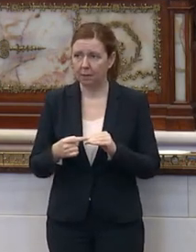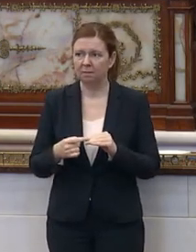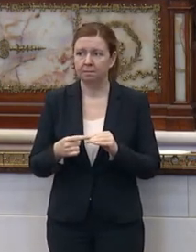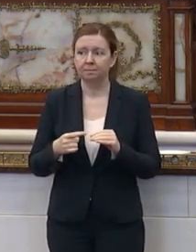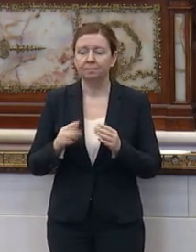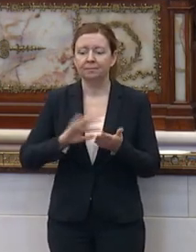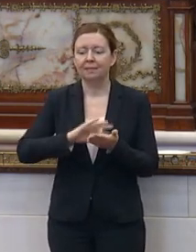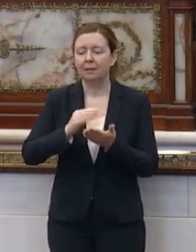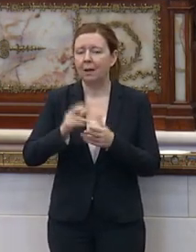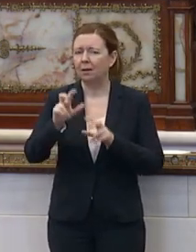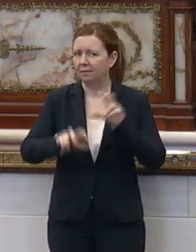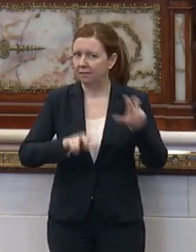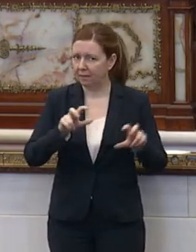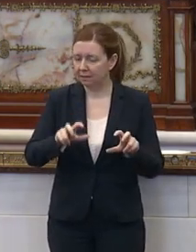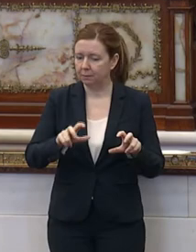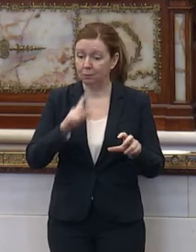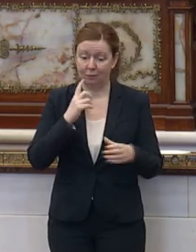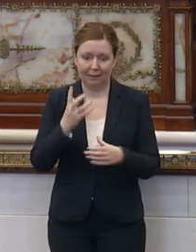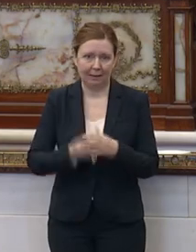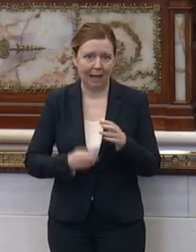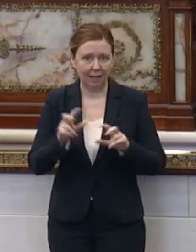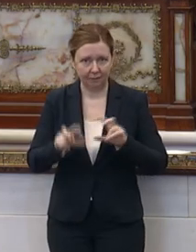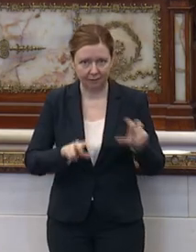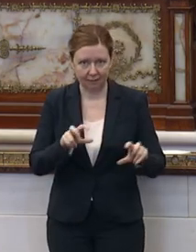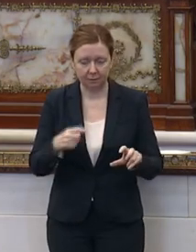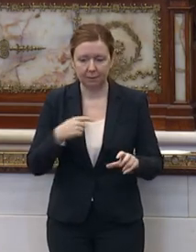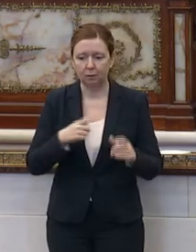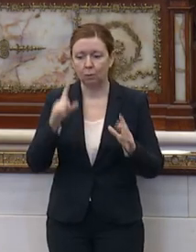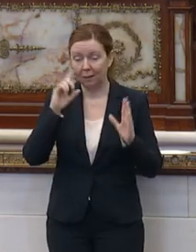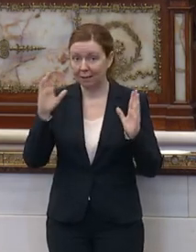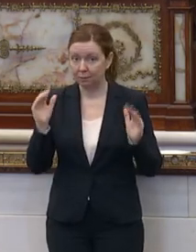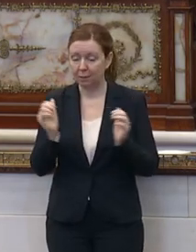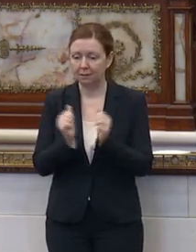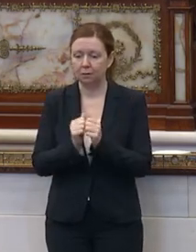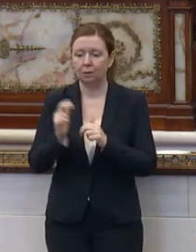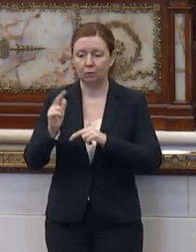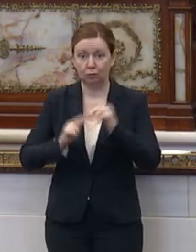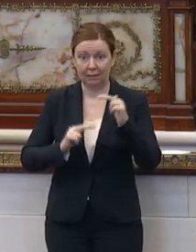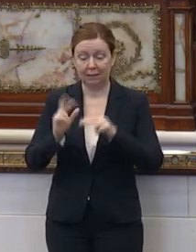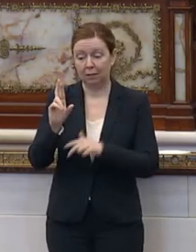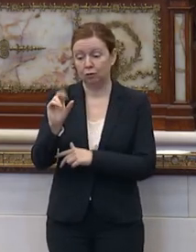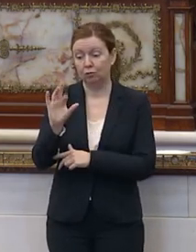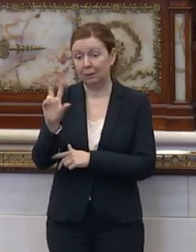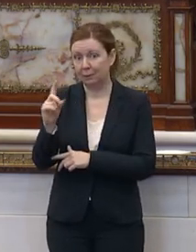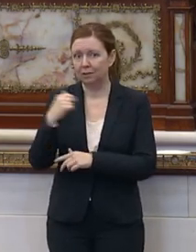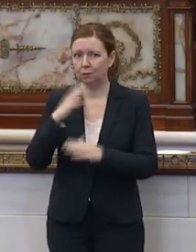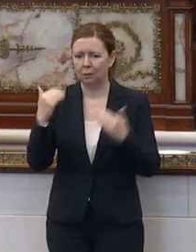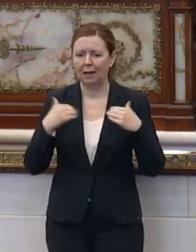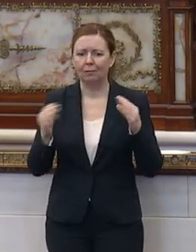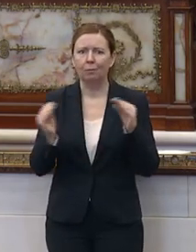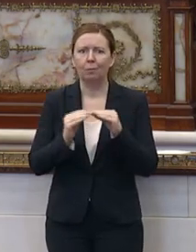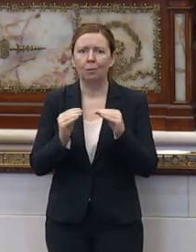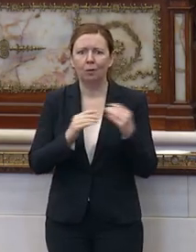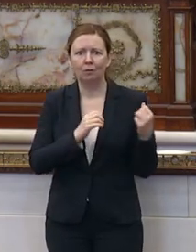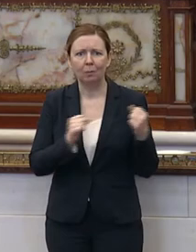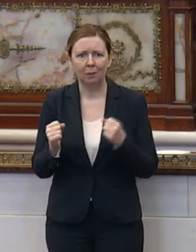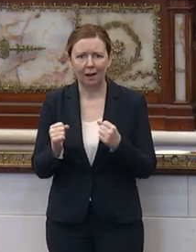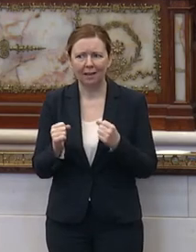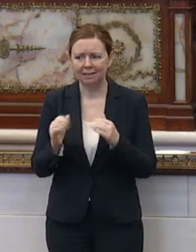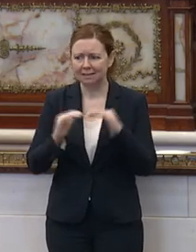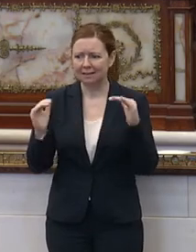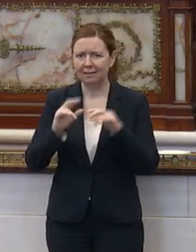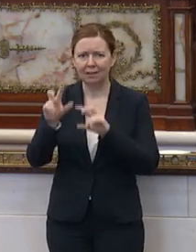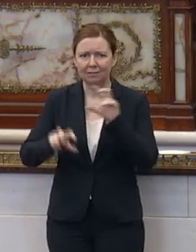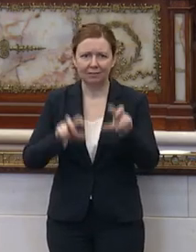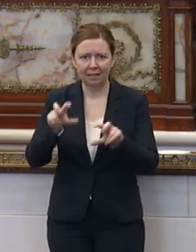the amount of investment or really the lack thereof. We had expected with Rebuild that we would have a much more robust level